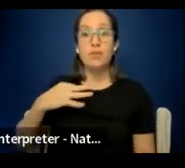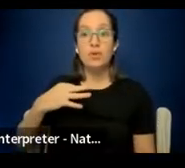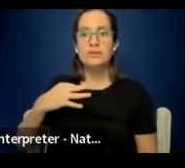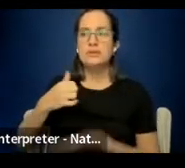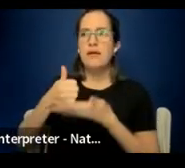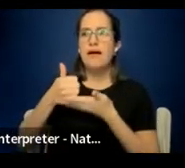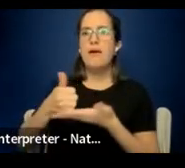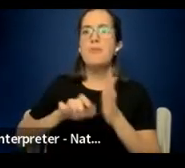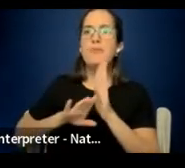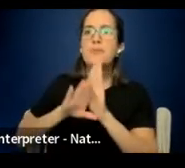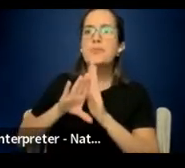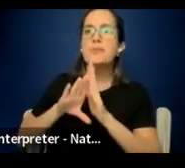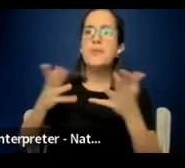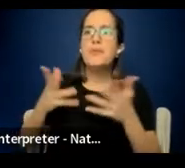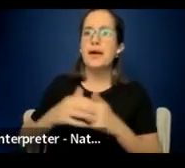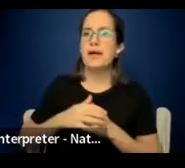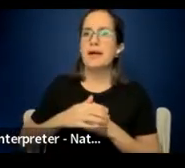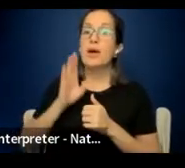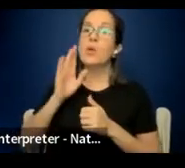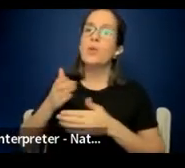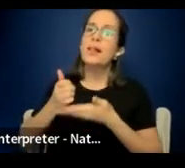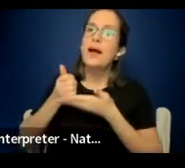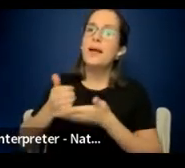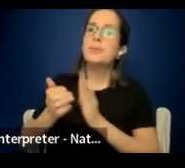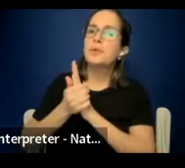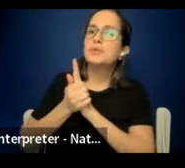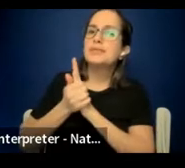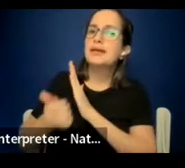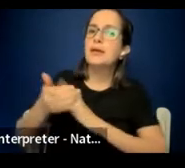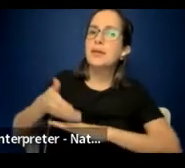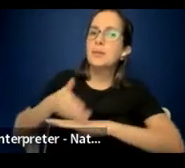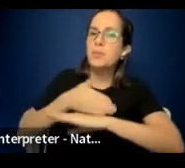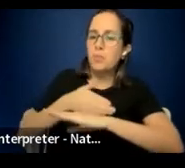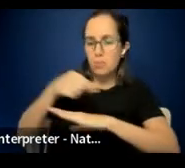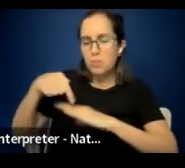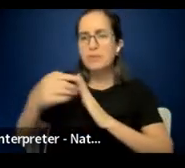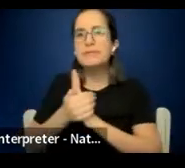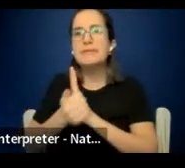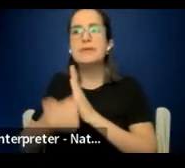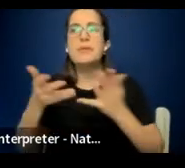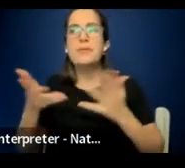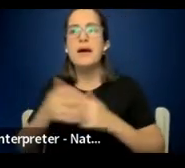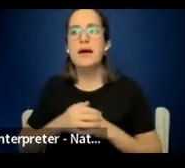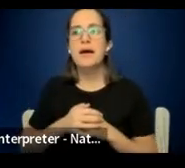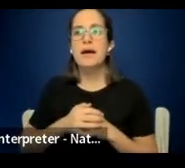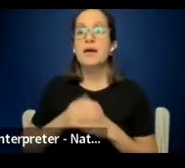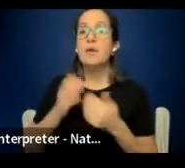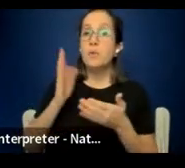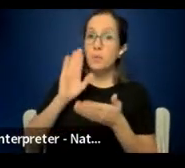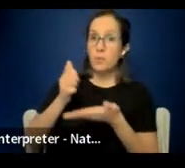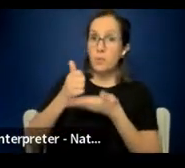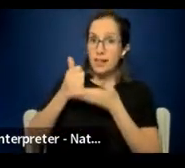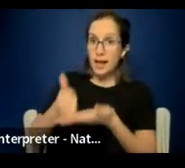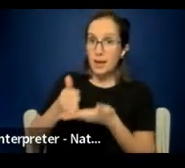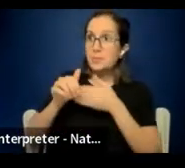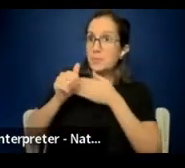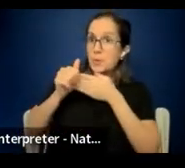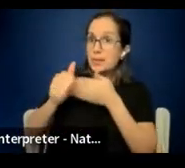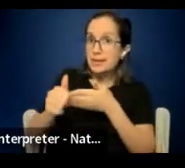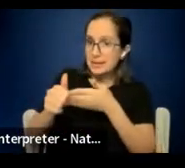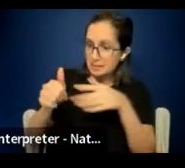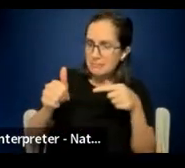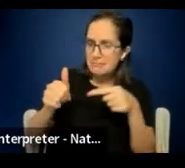opportunity. Are there any skills they'll develop? Is there potential leadership they might develop? Are there any benefits that your